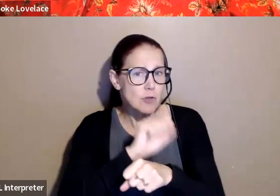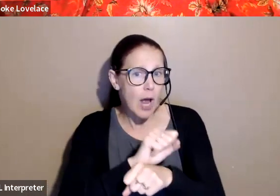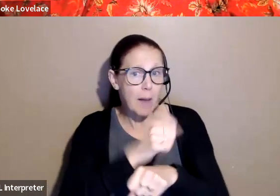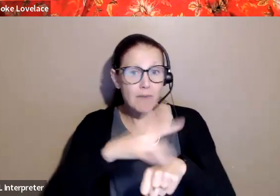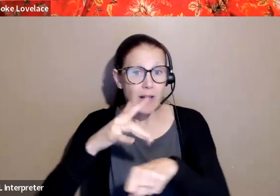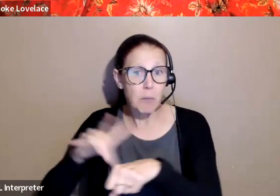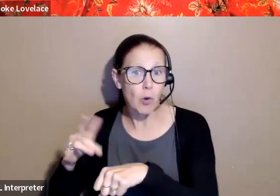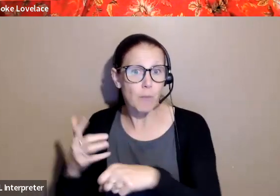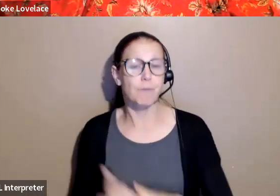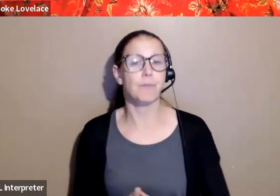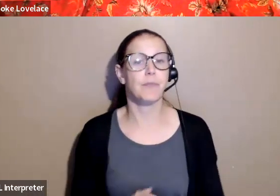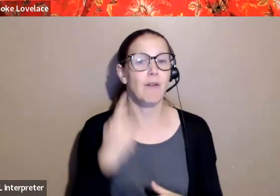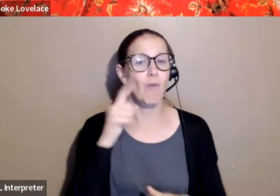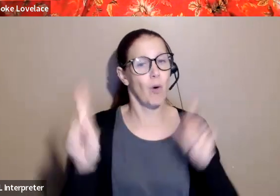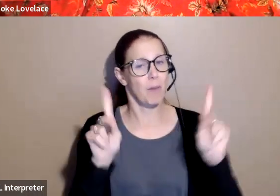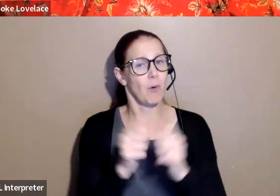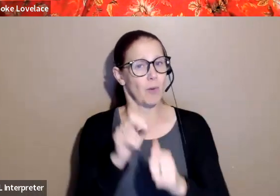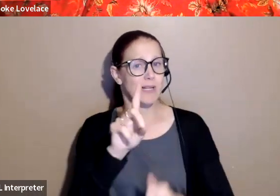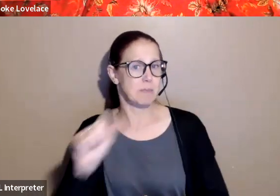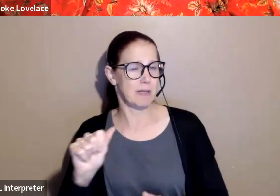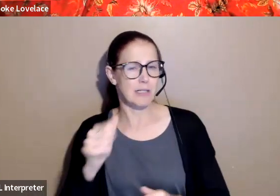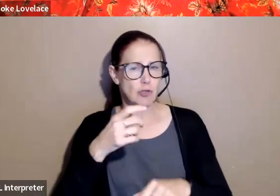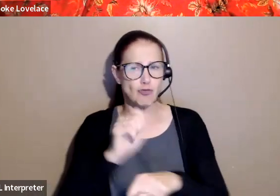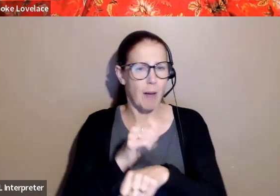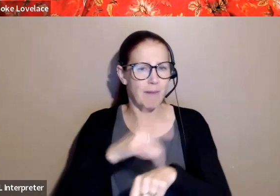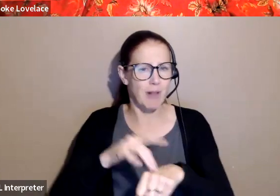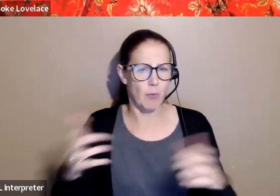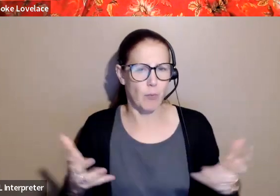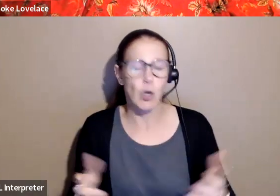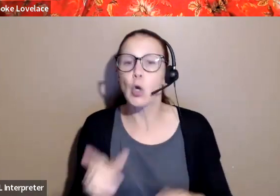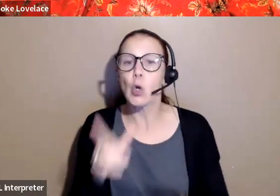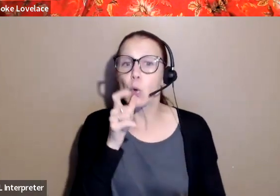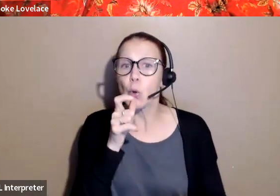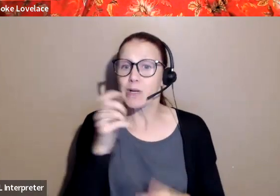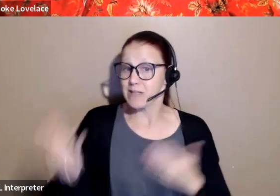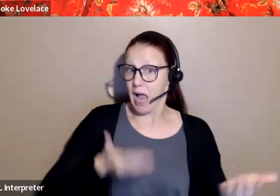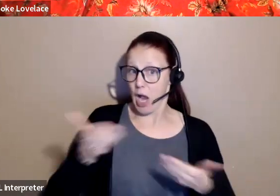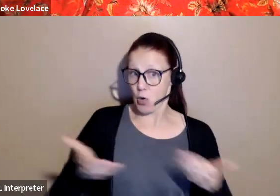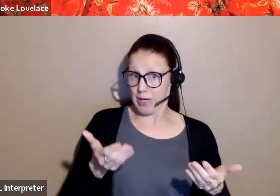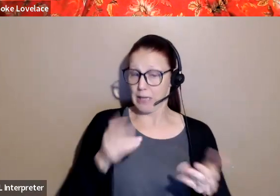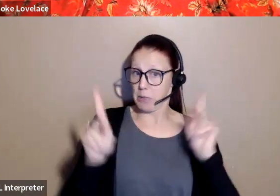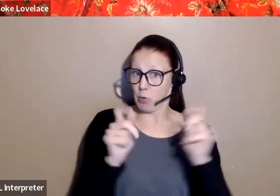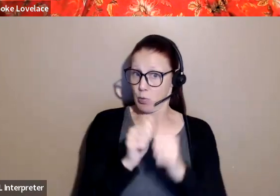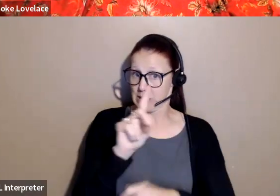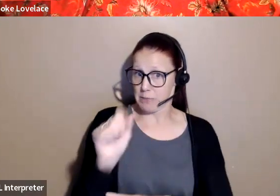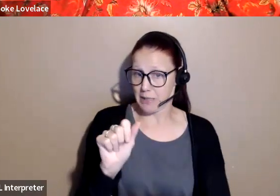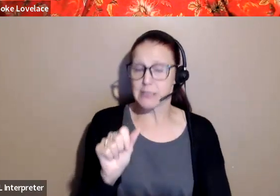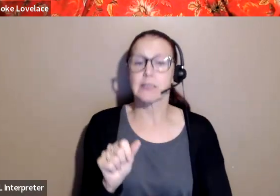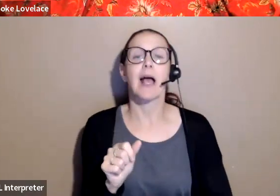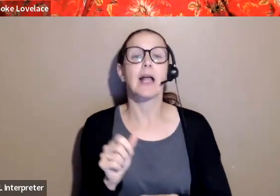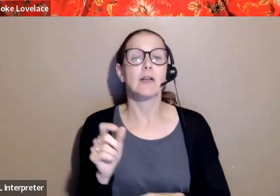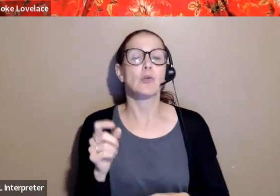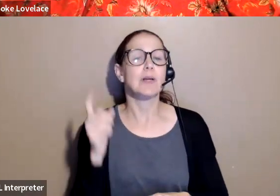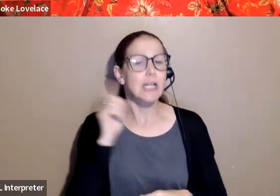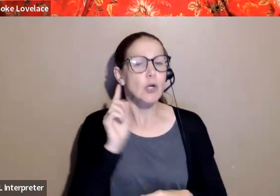there for people with disabilities, who is employing, and just to hear your